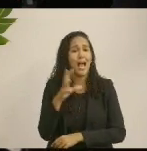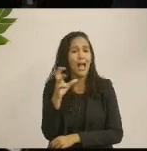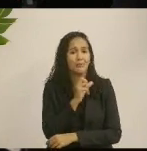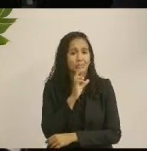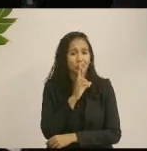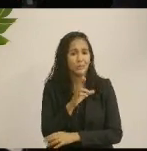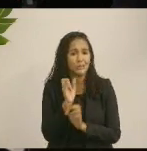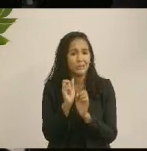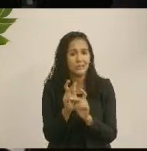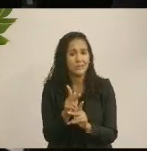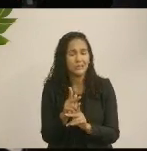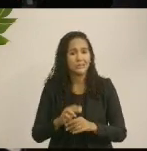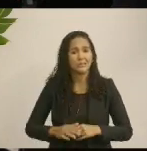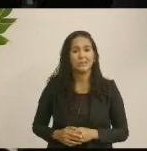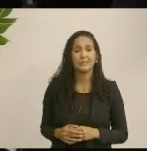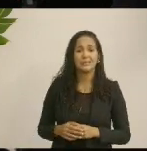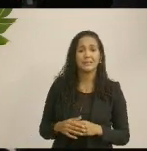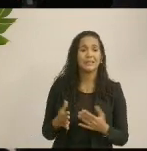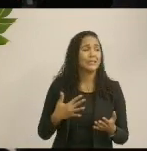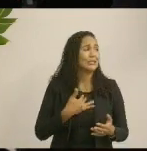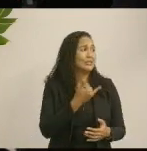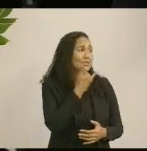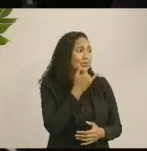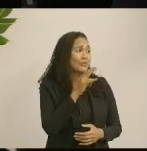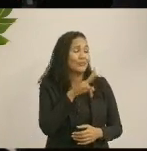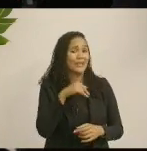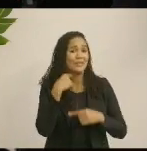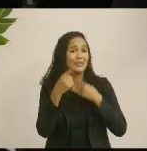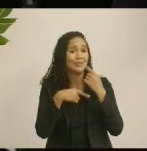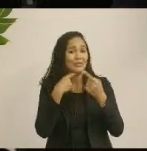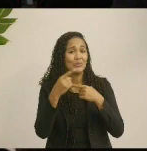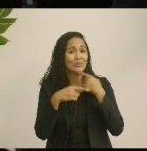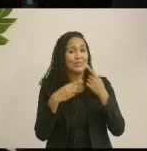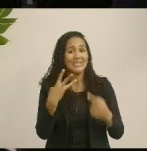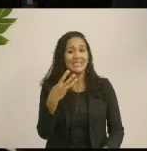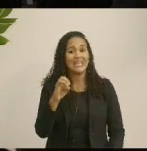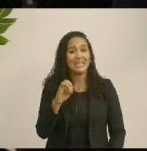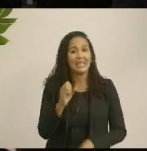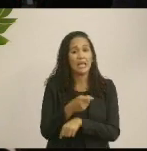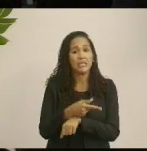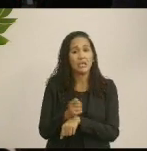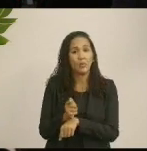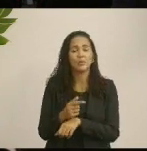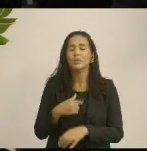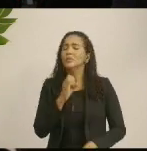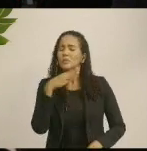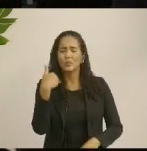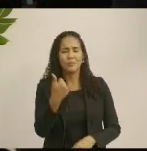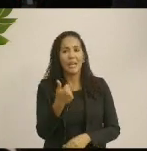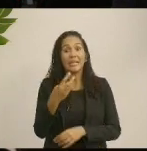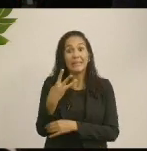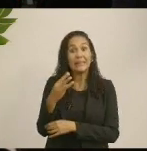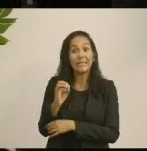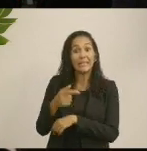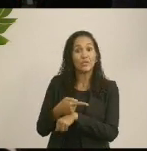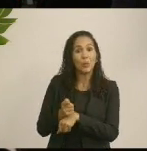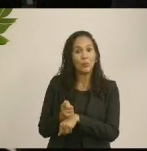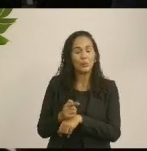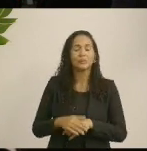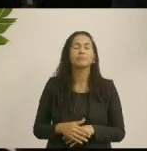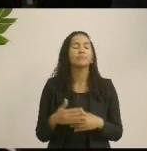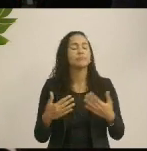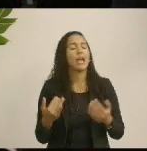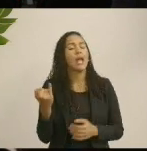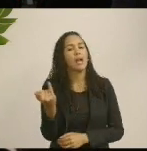doubt, I'm afraid. Just very, very quickly. You have 30 seconds. Okay, 30 seconds. So it was important to start